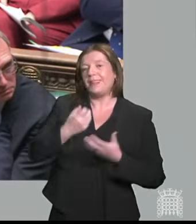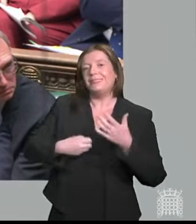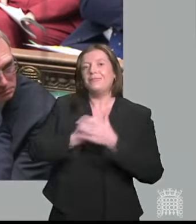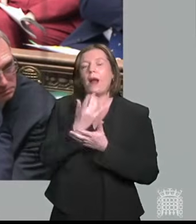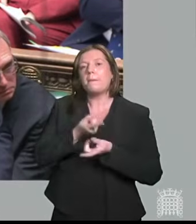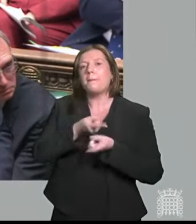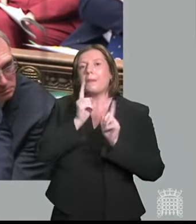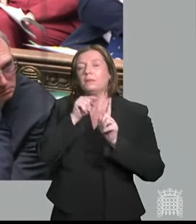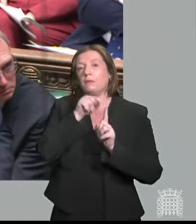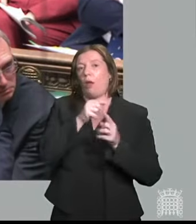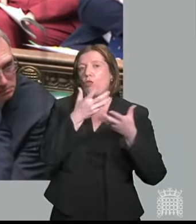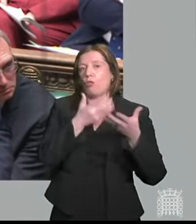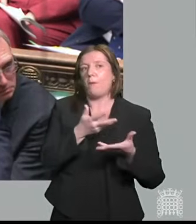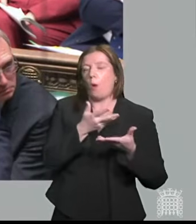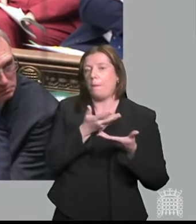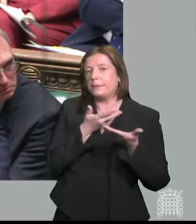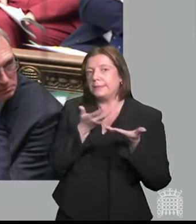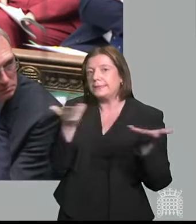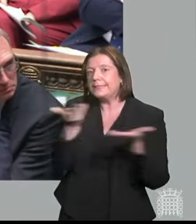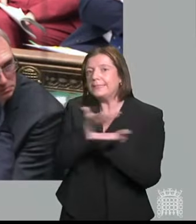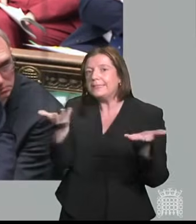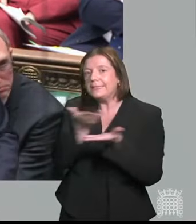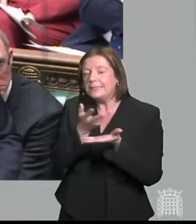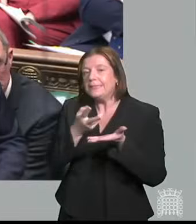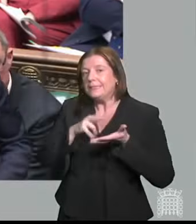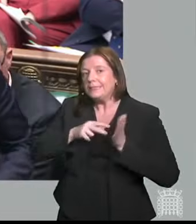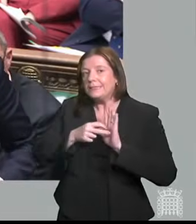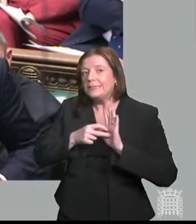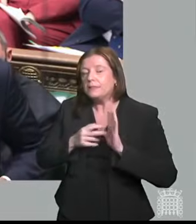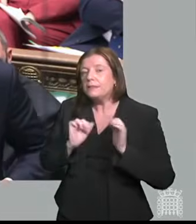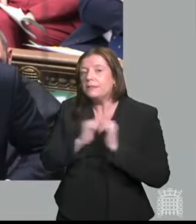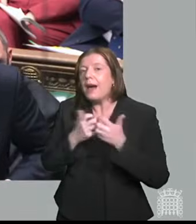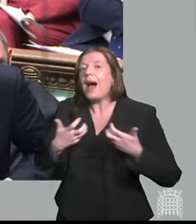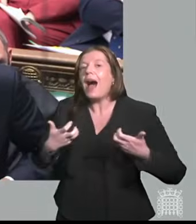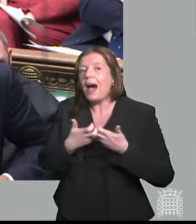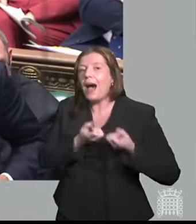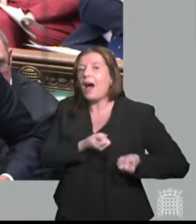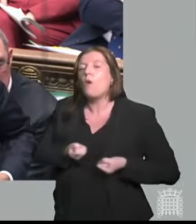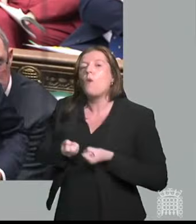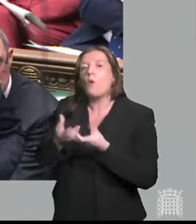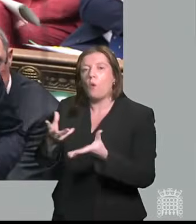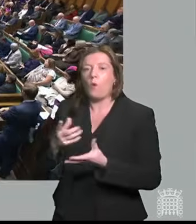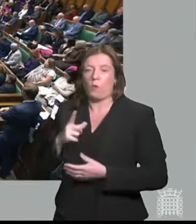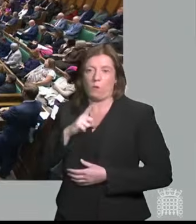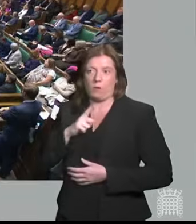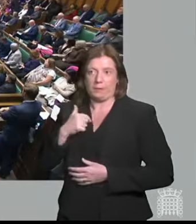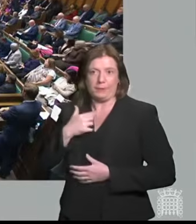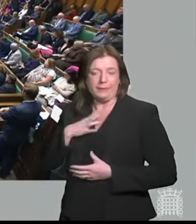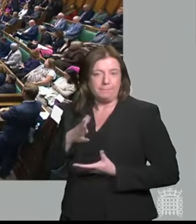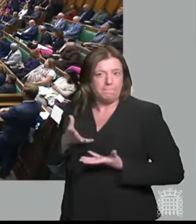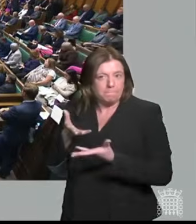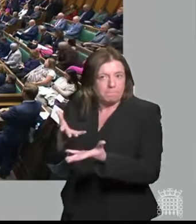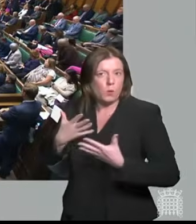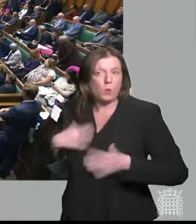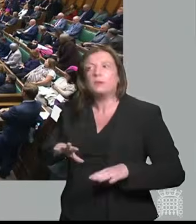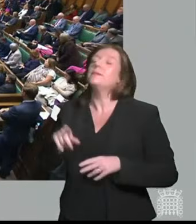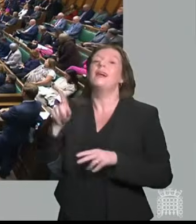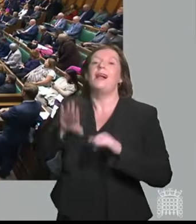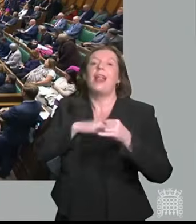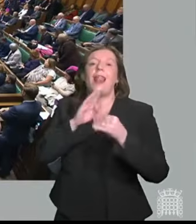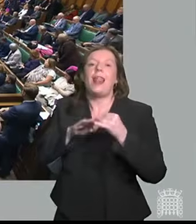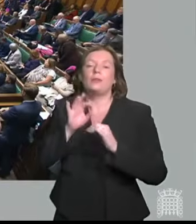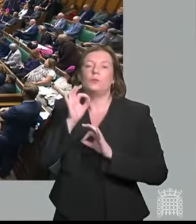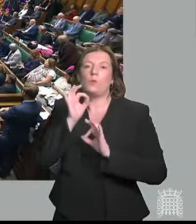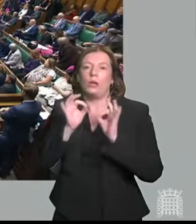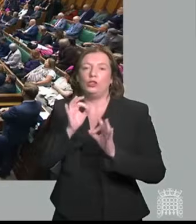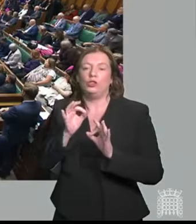is actively engaged in as we speak, so that we can play a leading role in facilitating the provision of that aid. This is the final question before